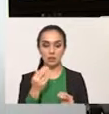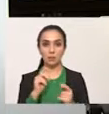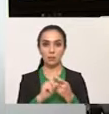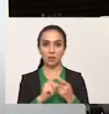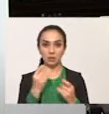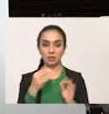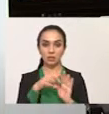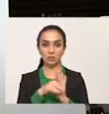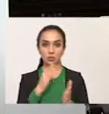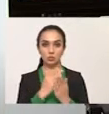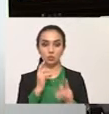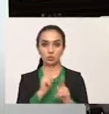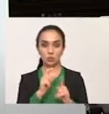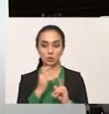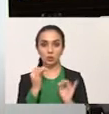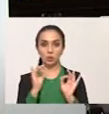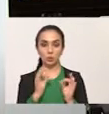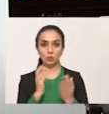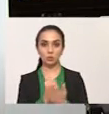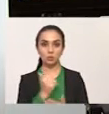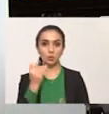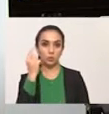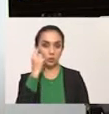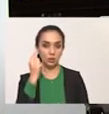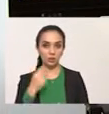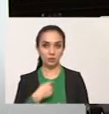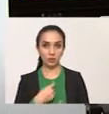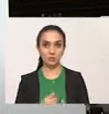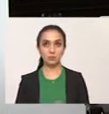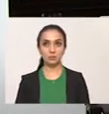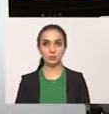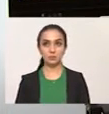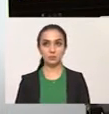bakteriyalarga tegishli so'zlarni to'g'ri topdingiz deb o'ylayman.